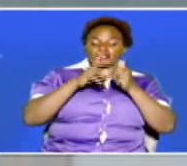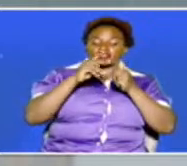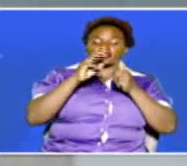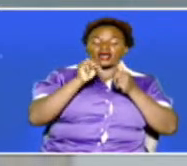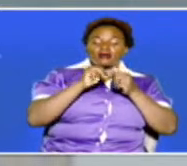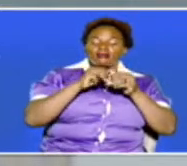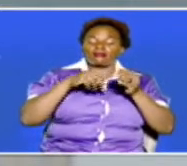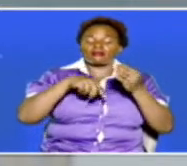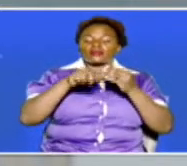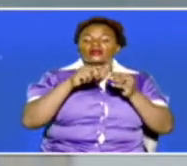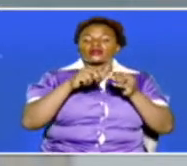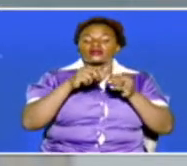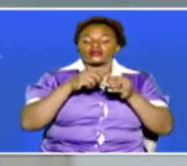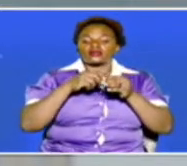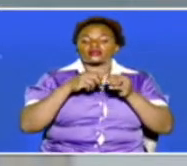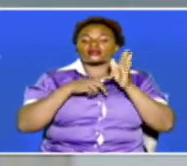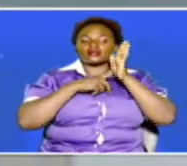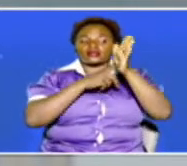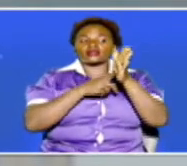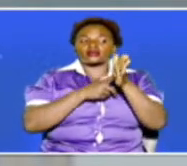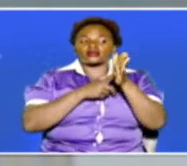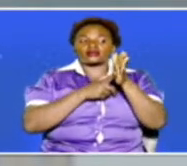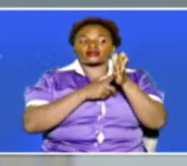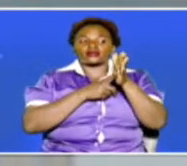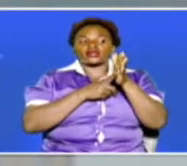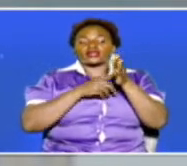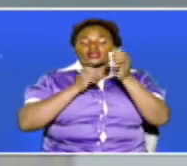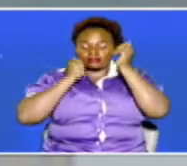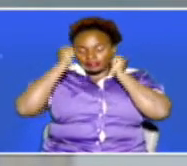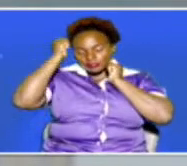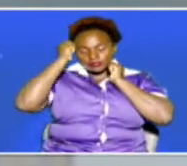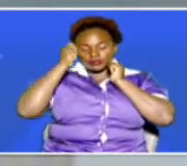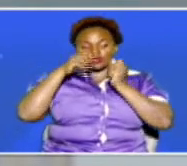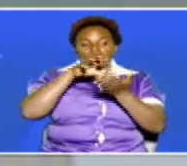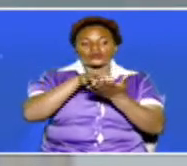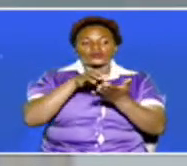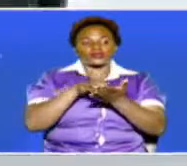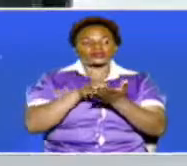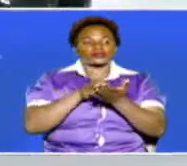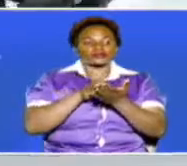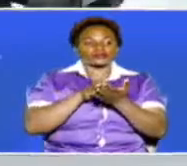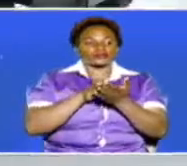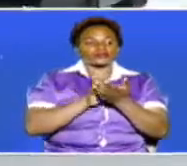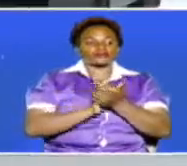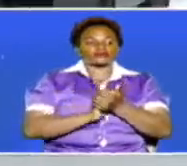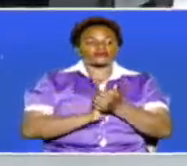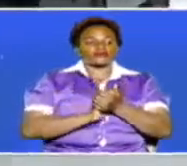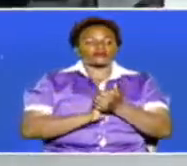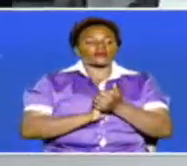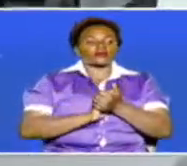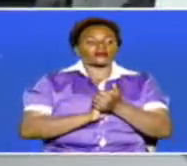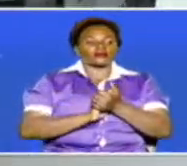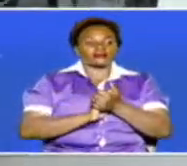six-kilometer circuit executed in literal military precision.